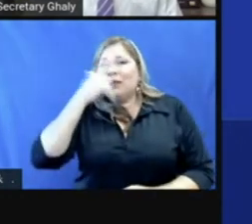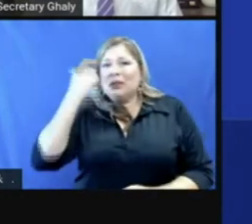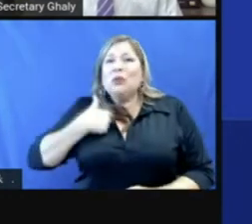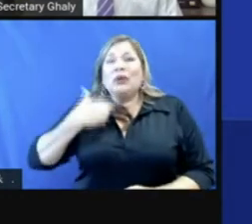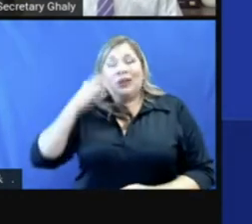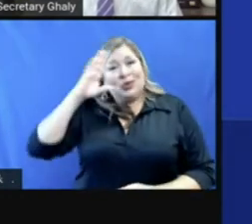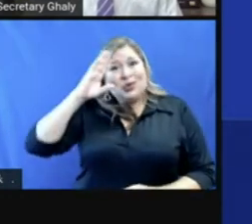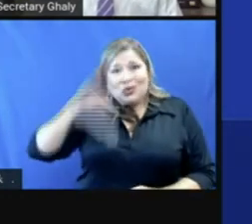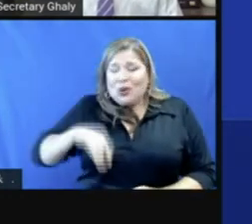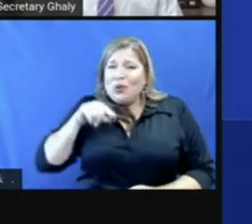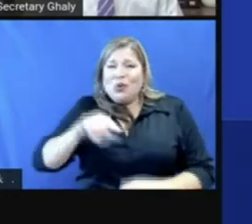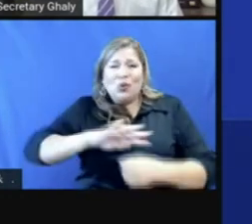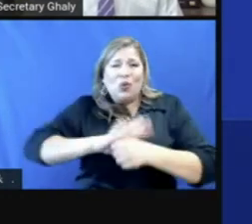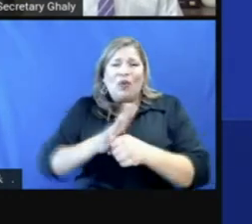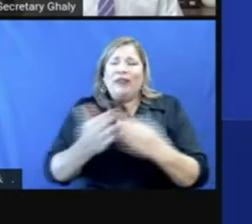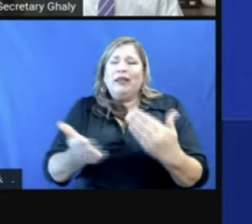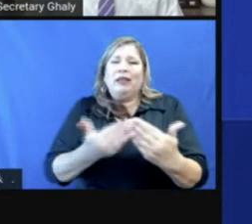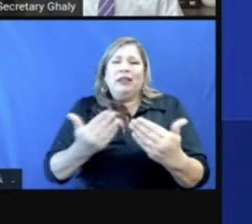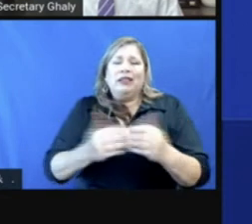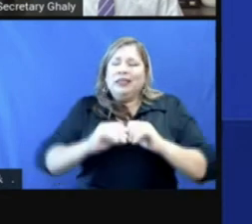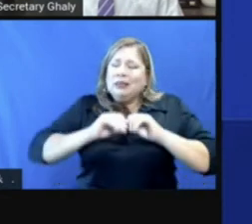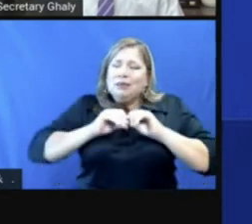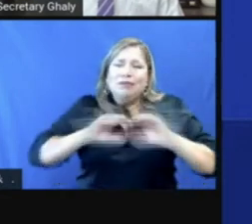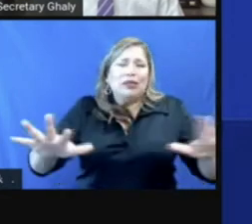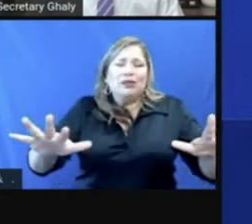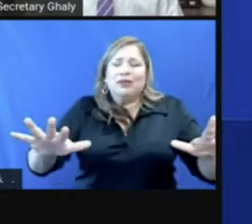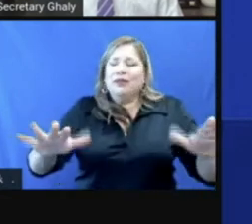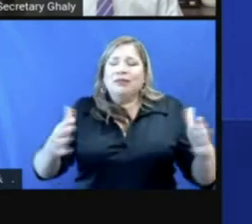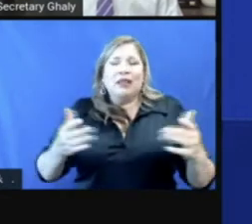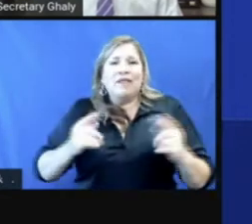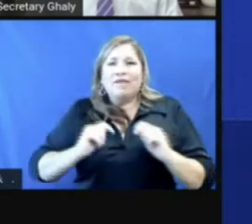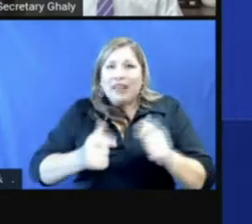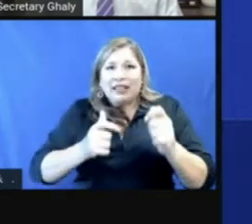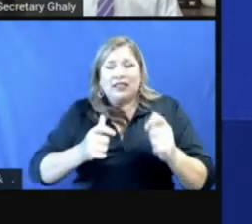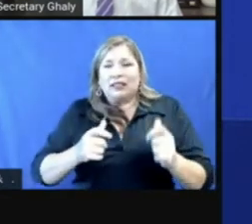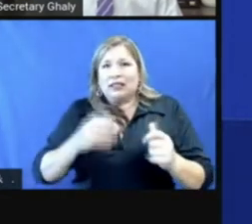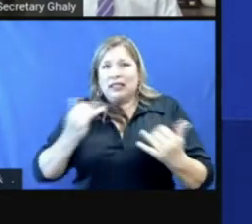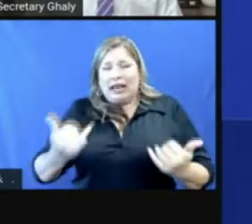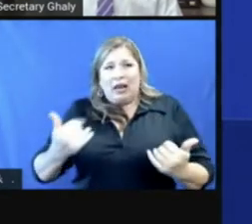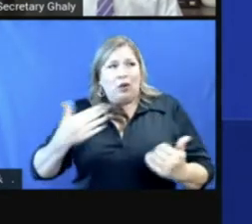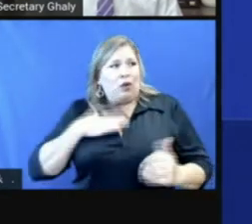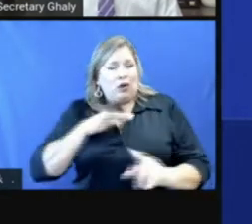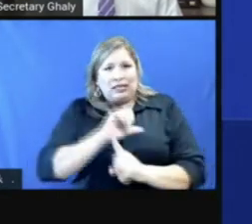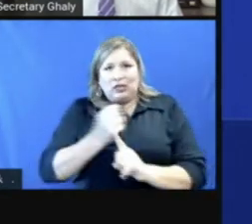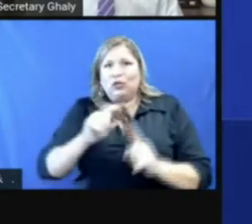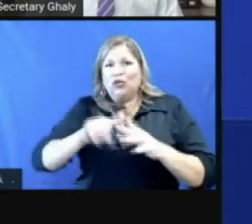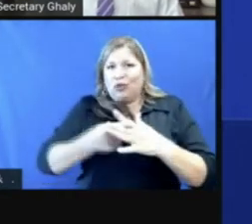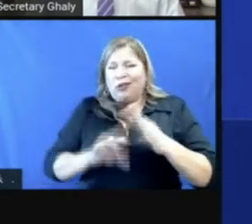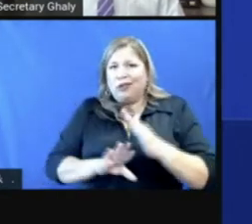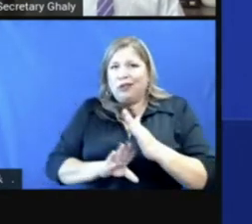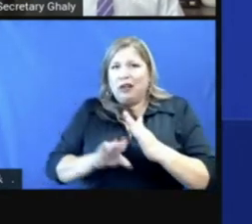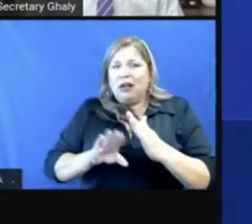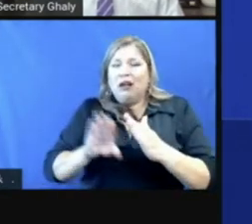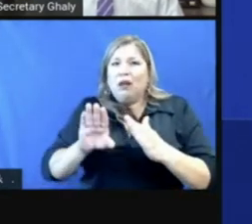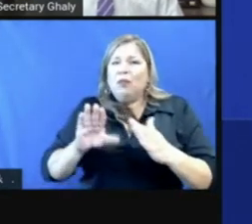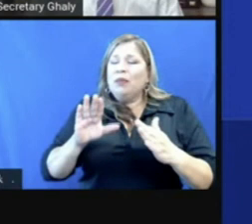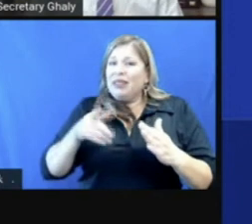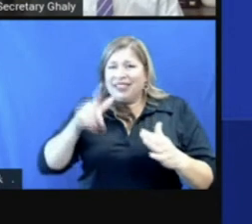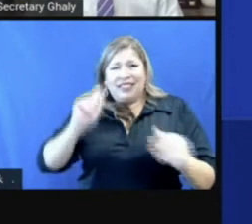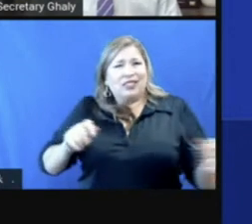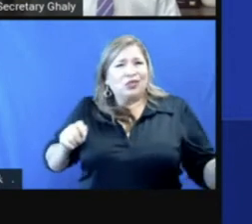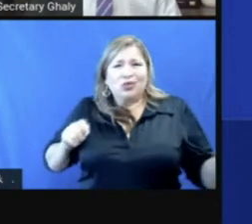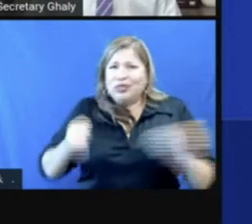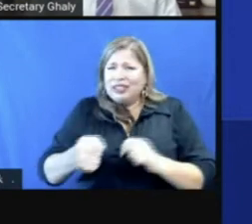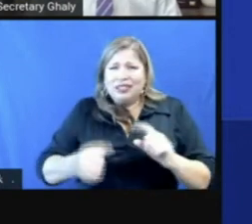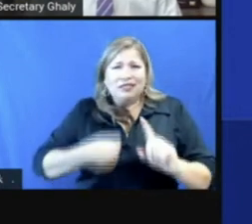to 60 miles per hour very quickly. That we're in a place today, but that can rapidly change. Maybe not